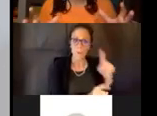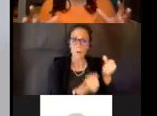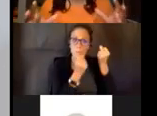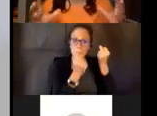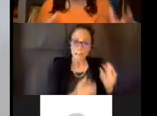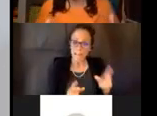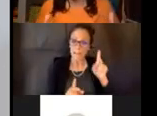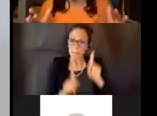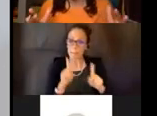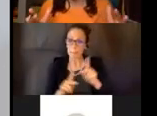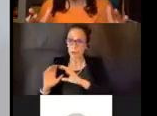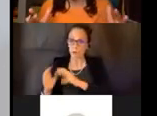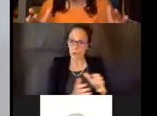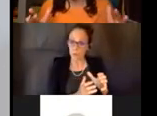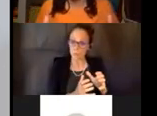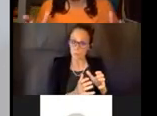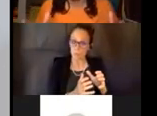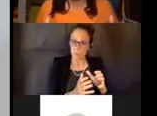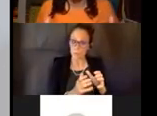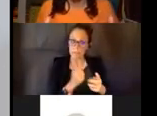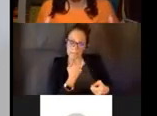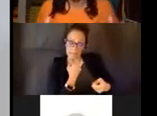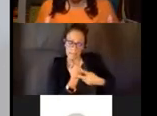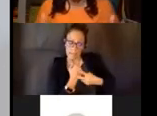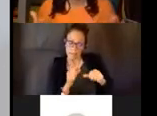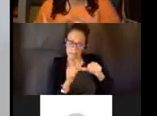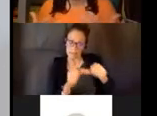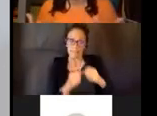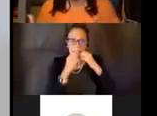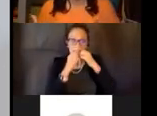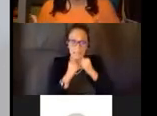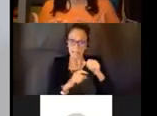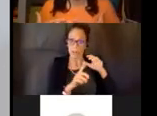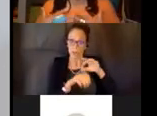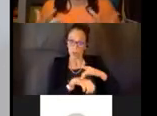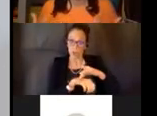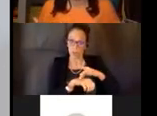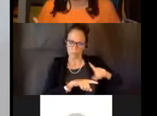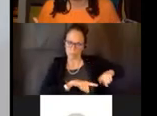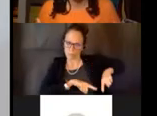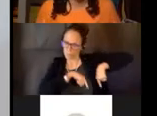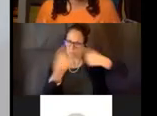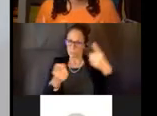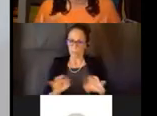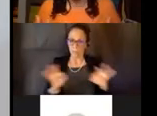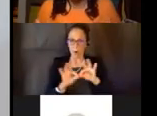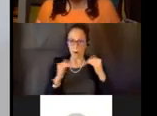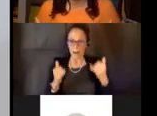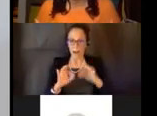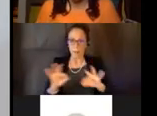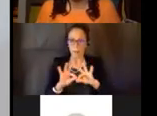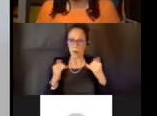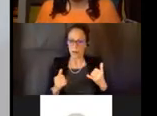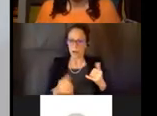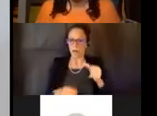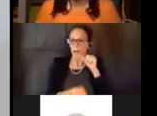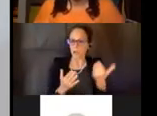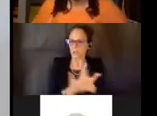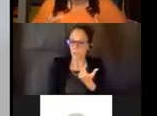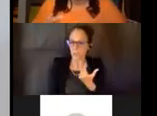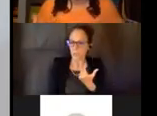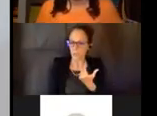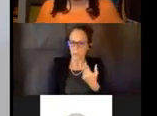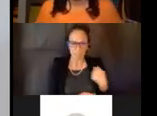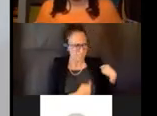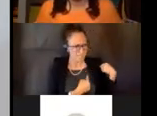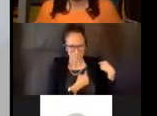the many ideals this country is built on, and some of them I want to be really clear, I am really grateful this is